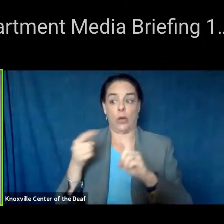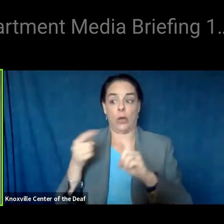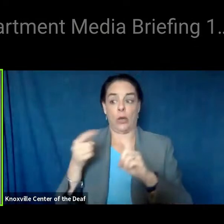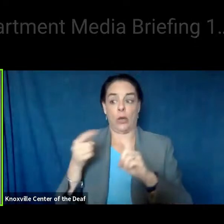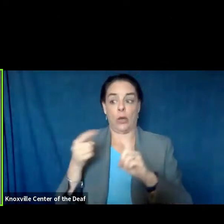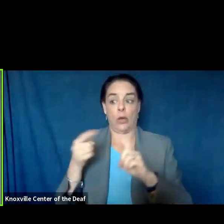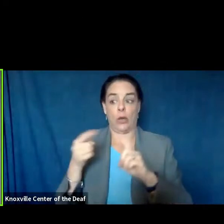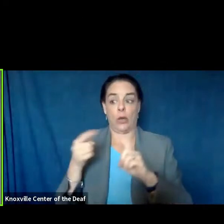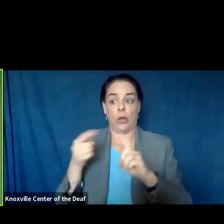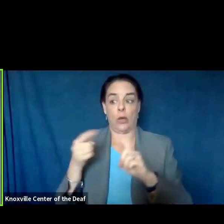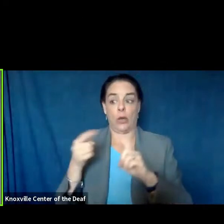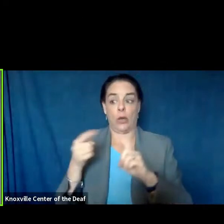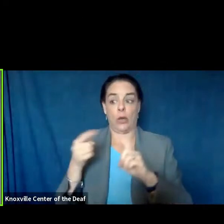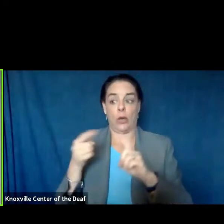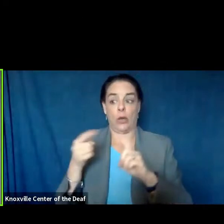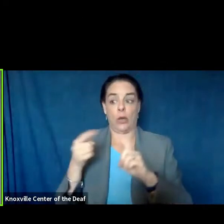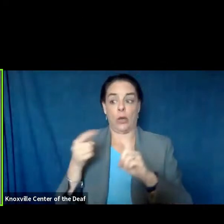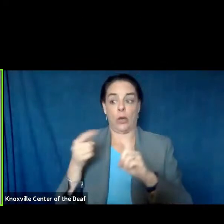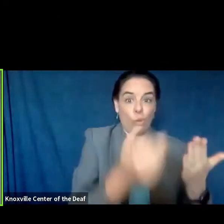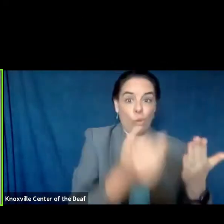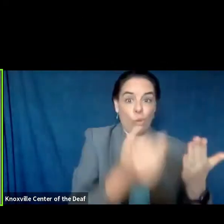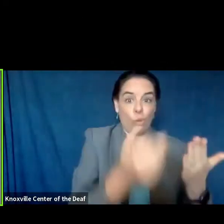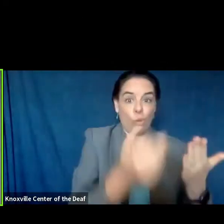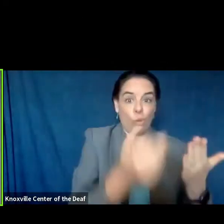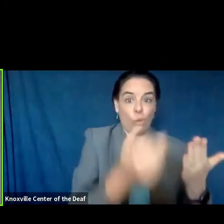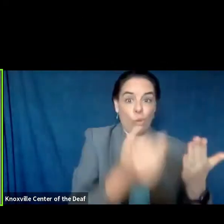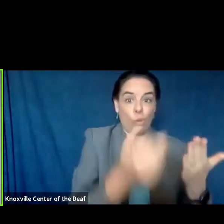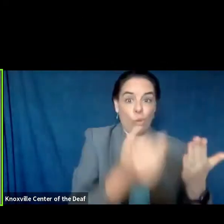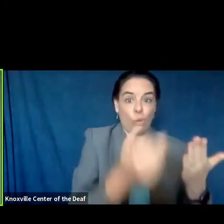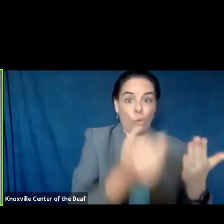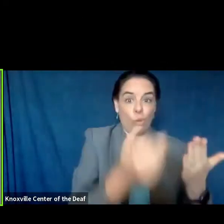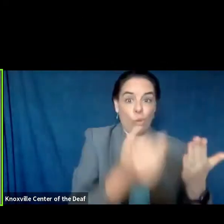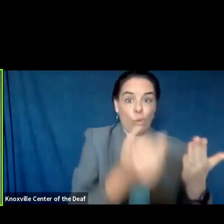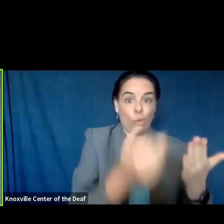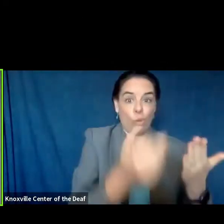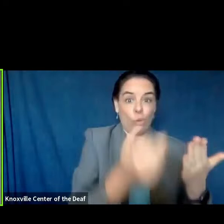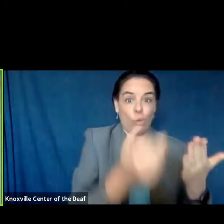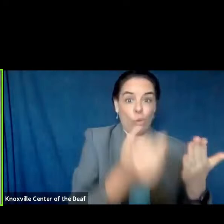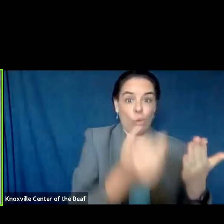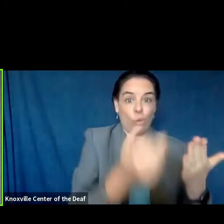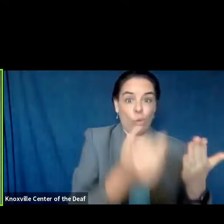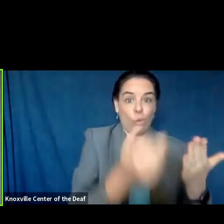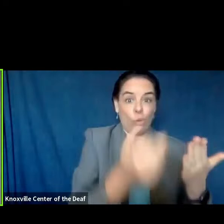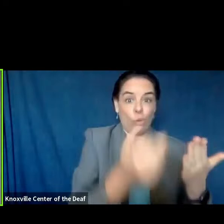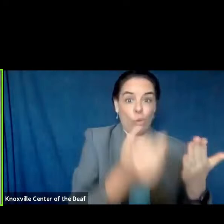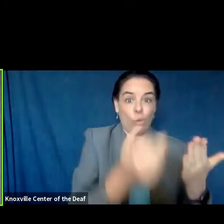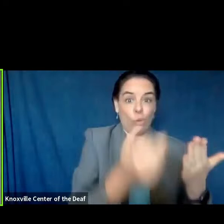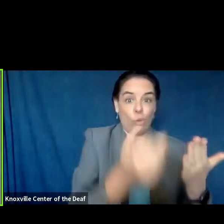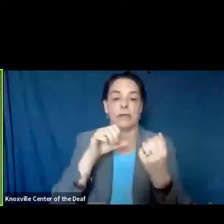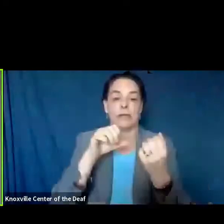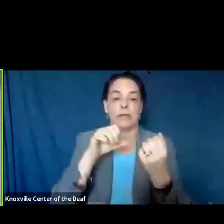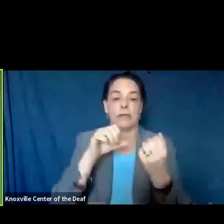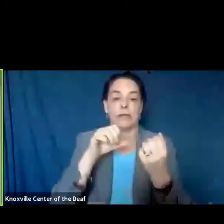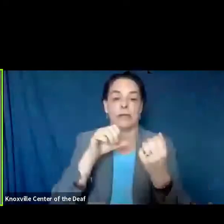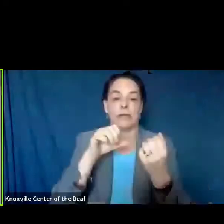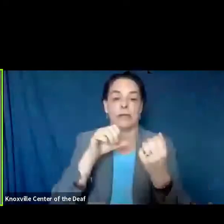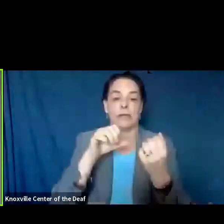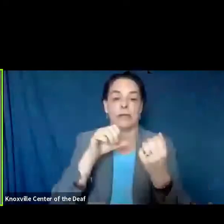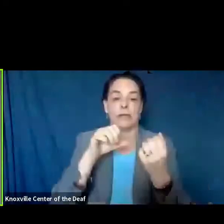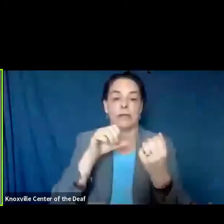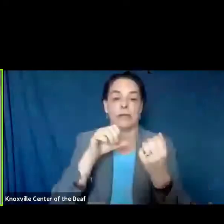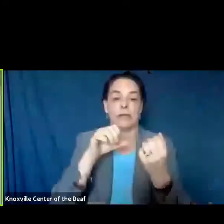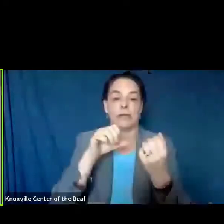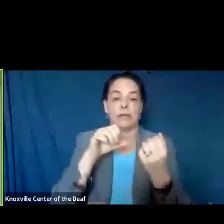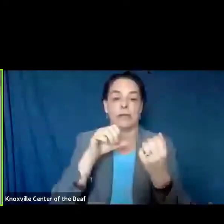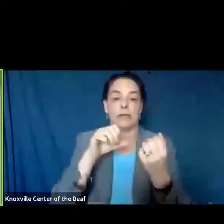These changes come as a result of the scientific community learning more about the virus, which is good, and it's something that we should be